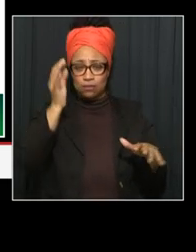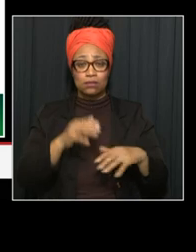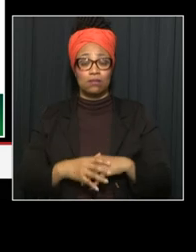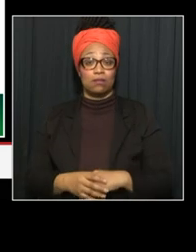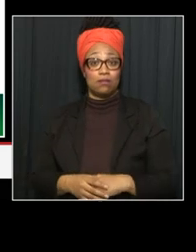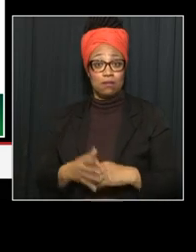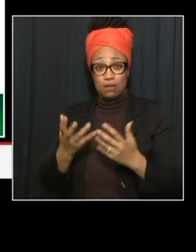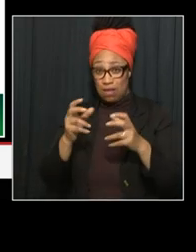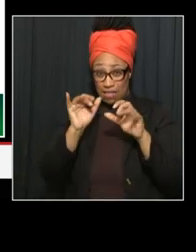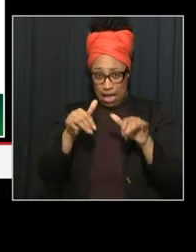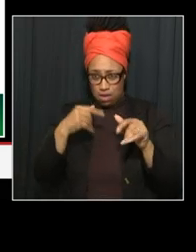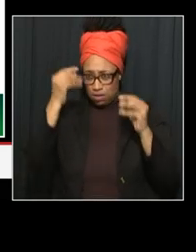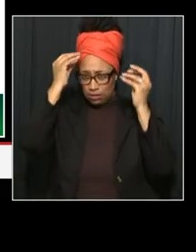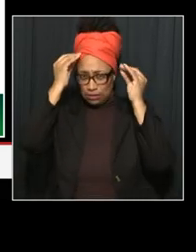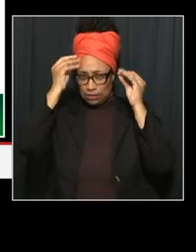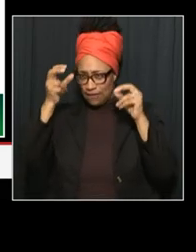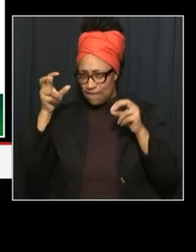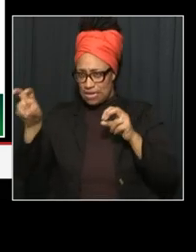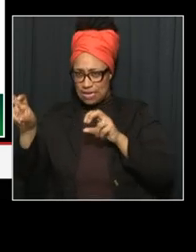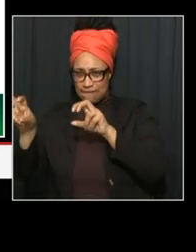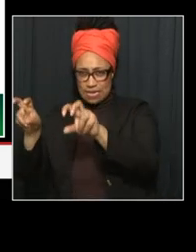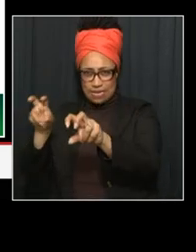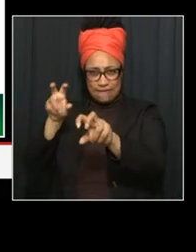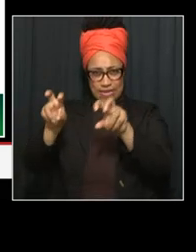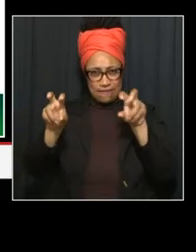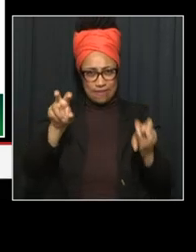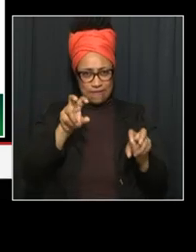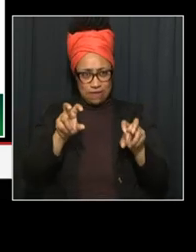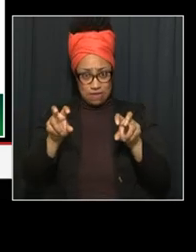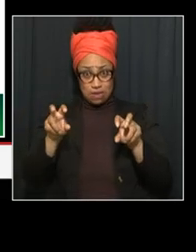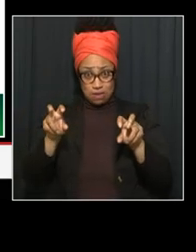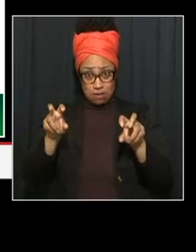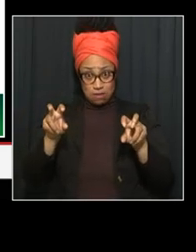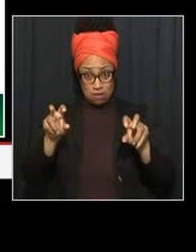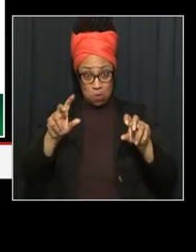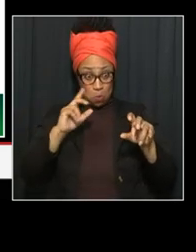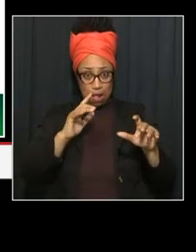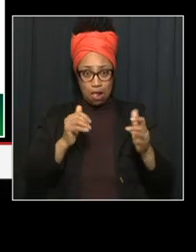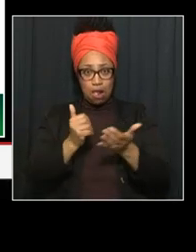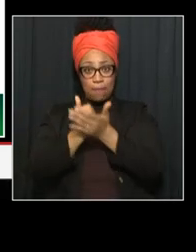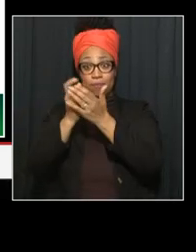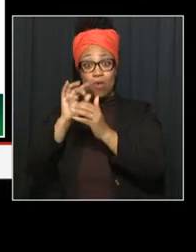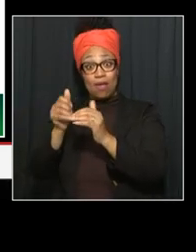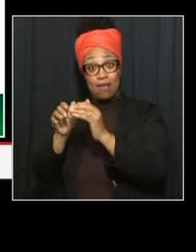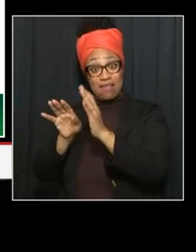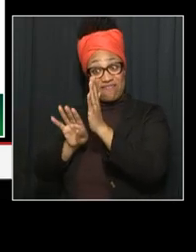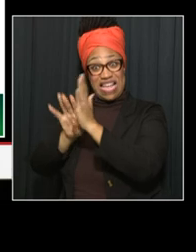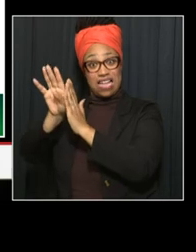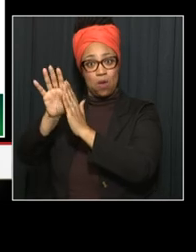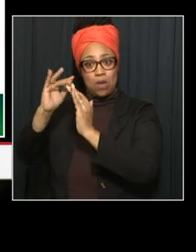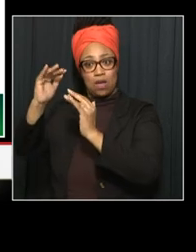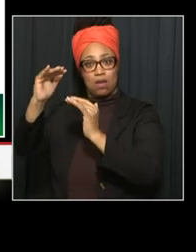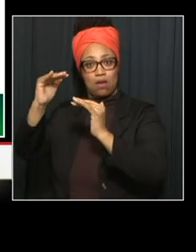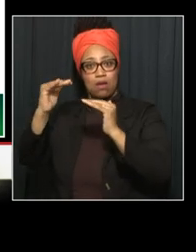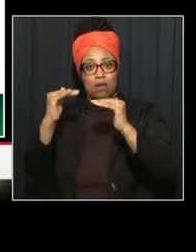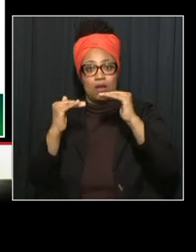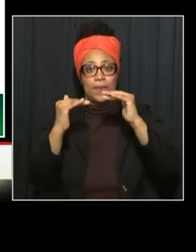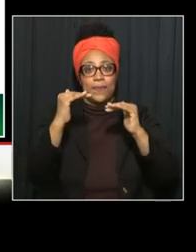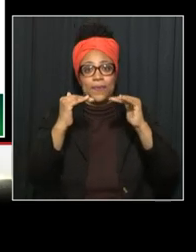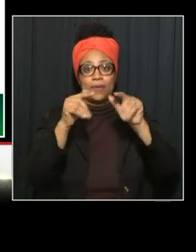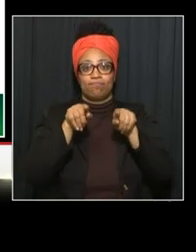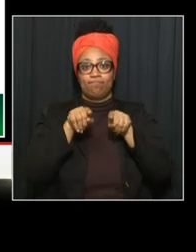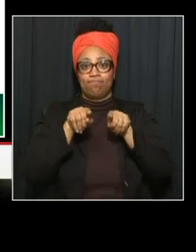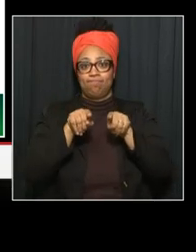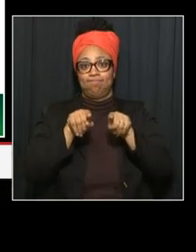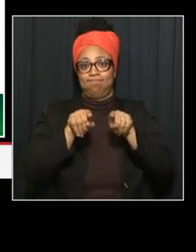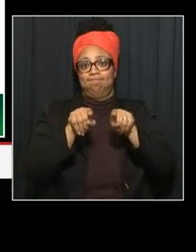can keep up with inflation. And we provide her with options that allow for us to formulate a budget that we ultimately submit to the council